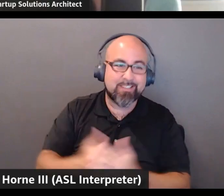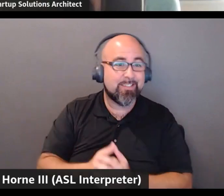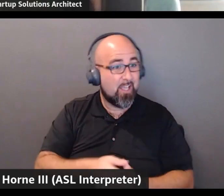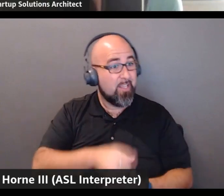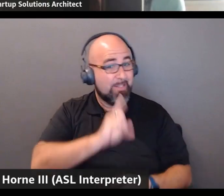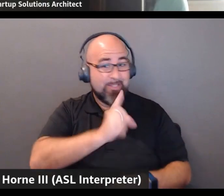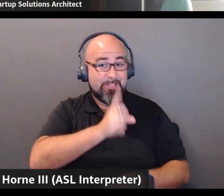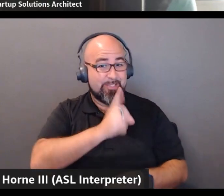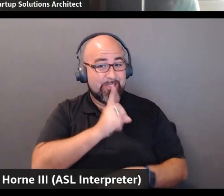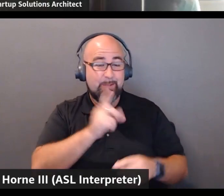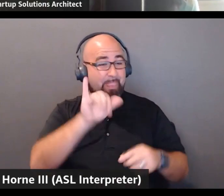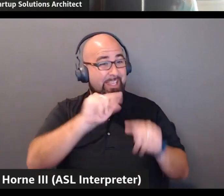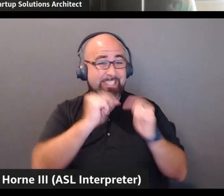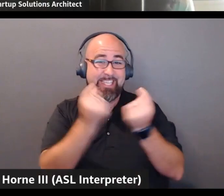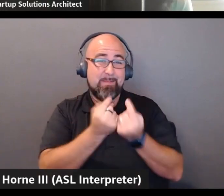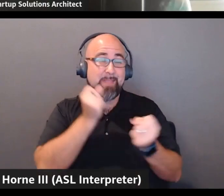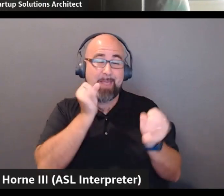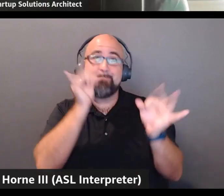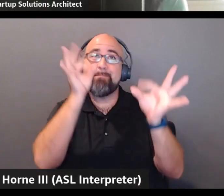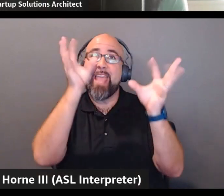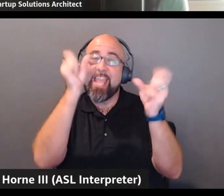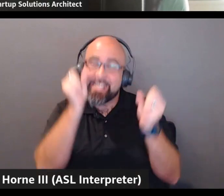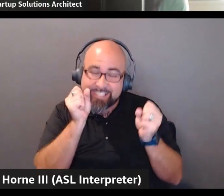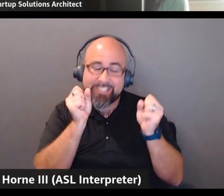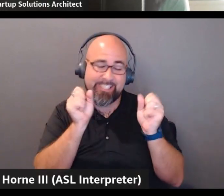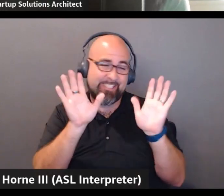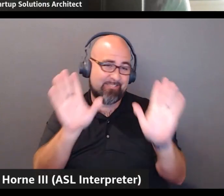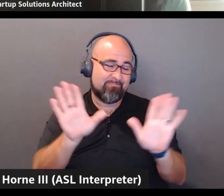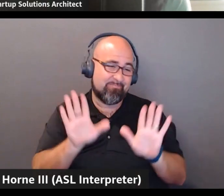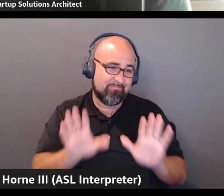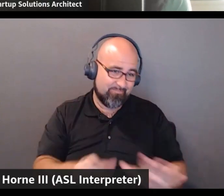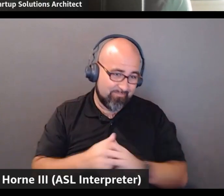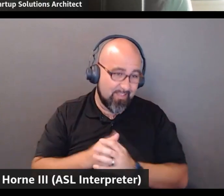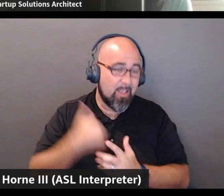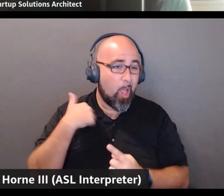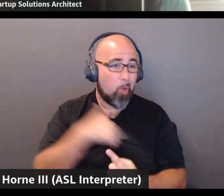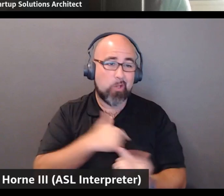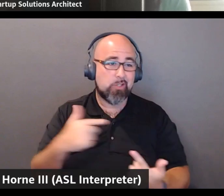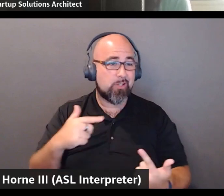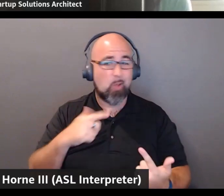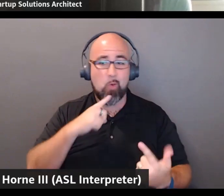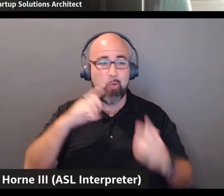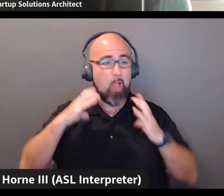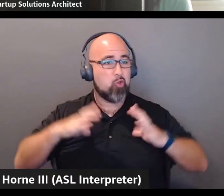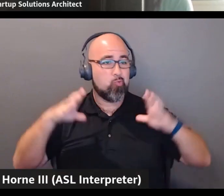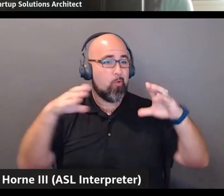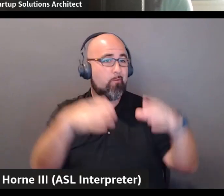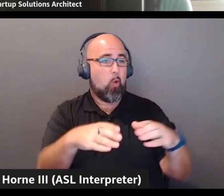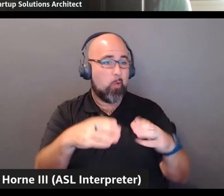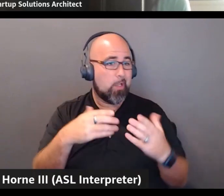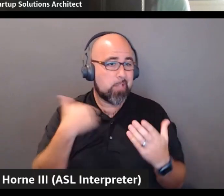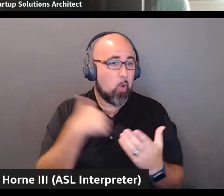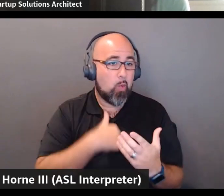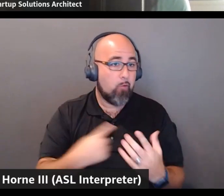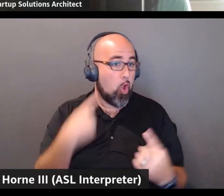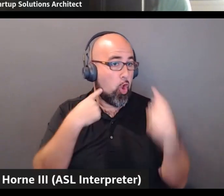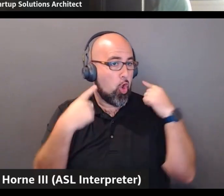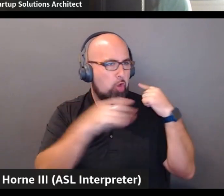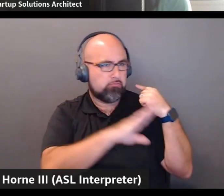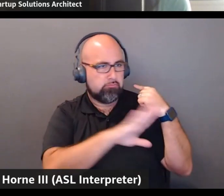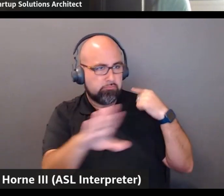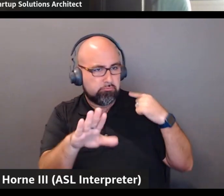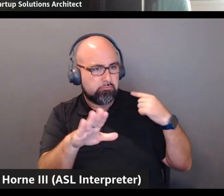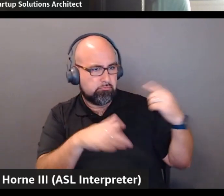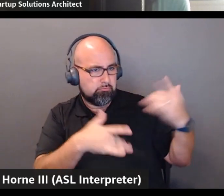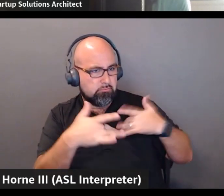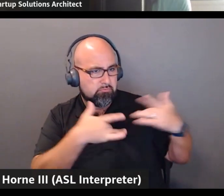been amazing and incredible. And, we're just so customer focused, and we heard these needs. And